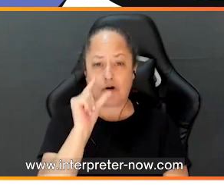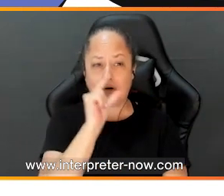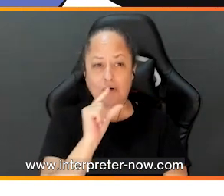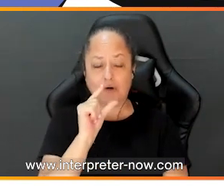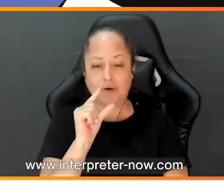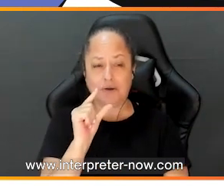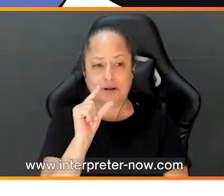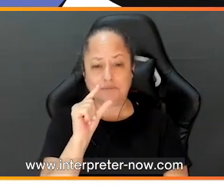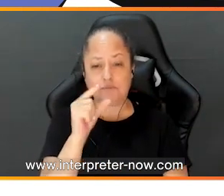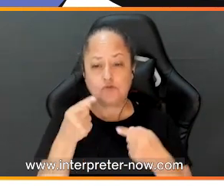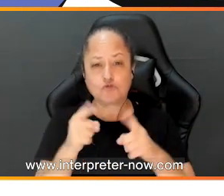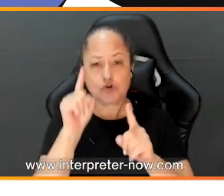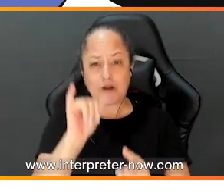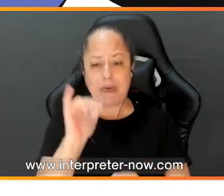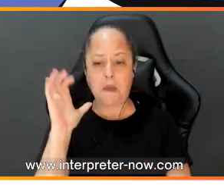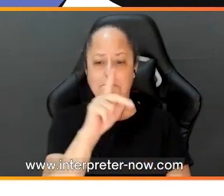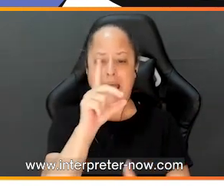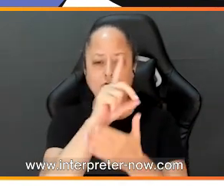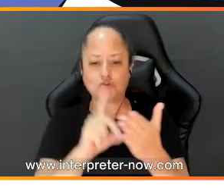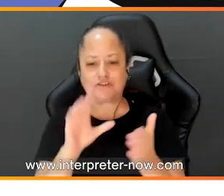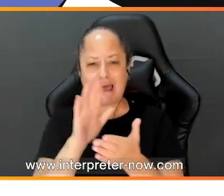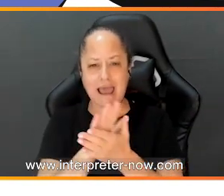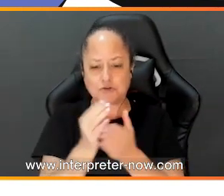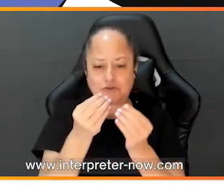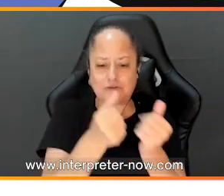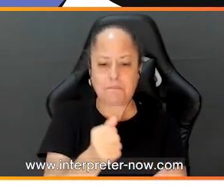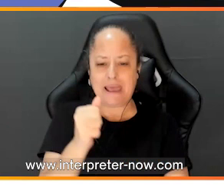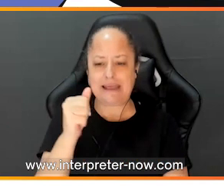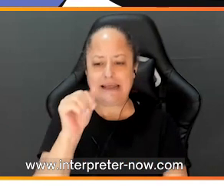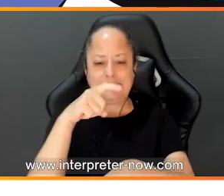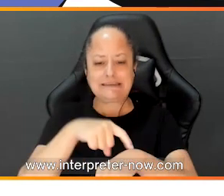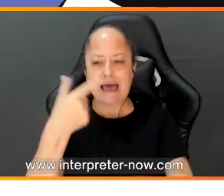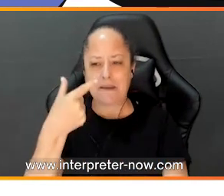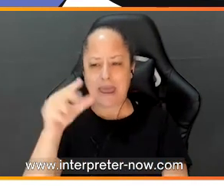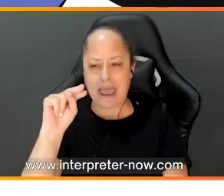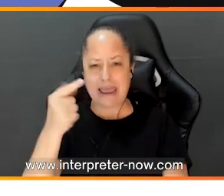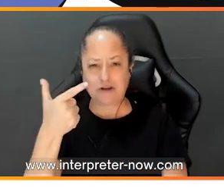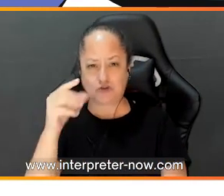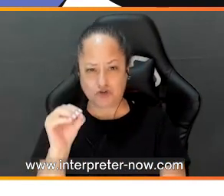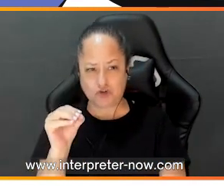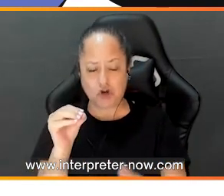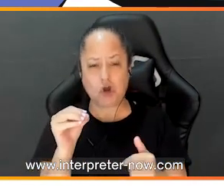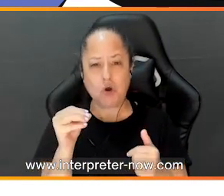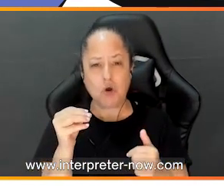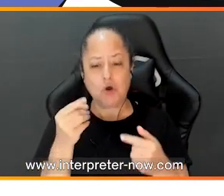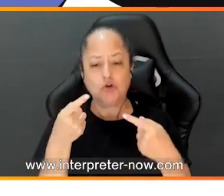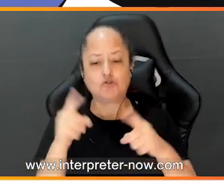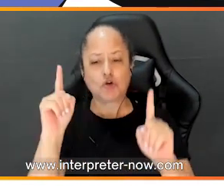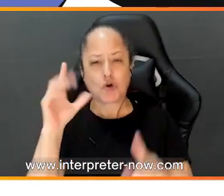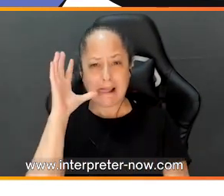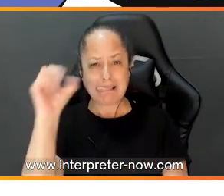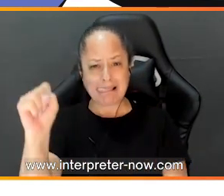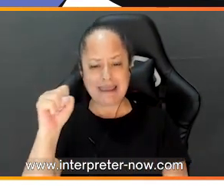was by leaving behind my career at Google. In the midst of that, I went back to design school. I got to spend some time at an